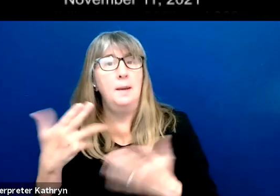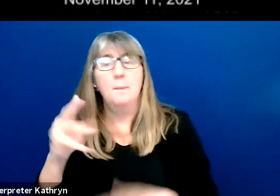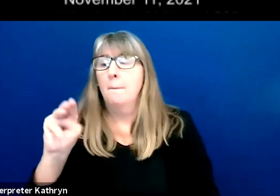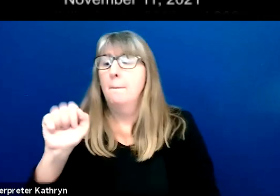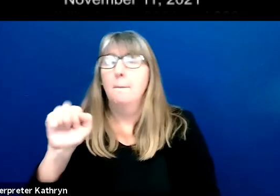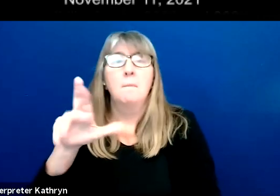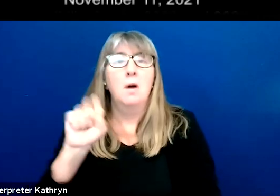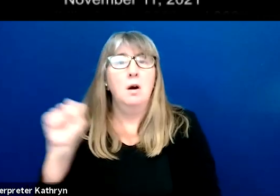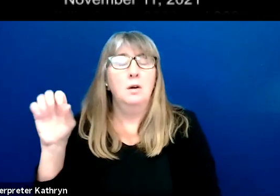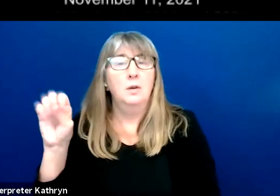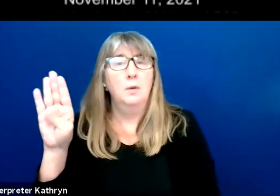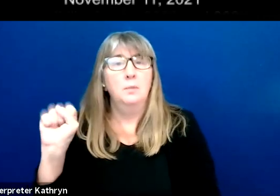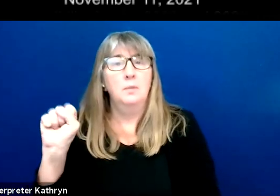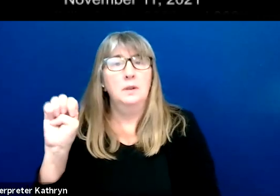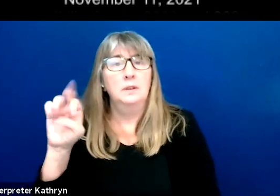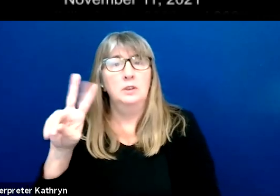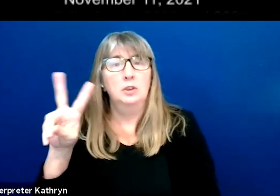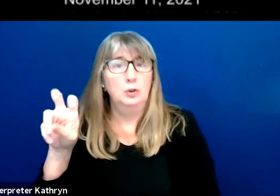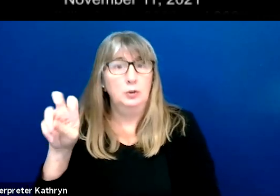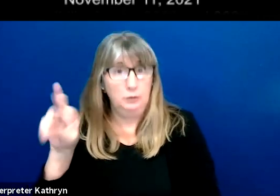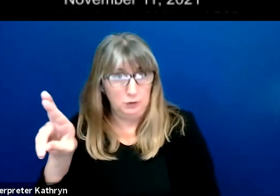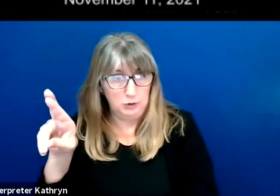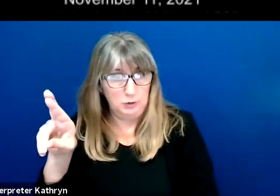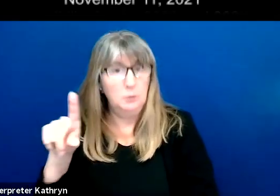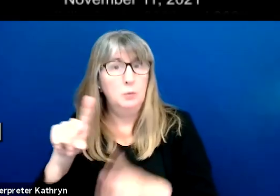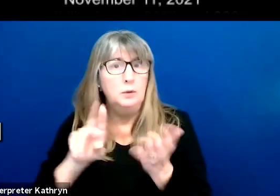launched in the mid 80s and was